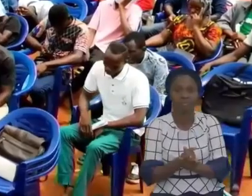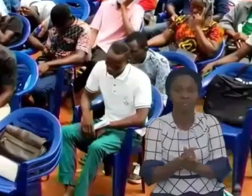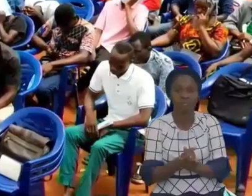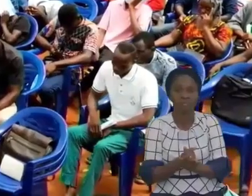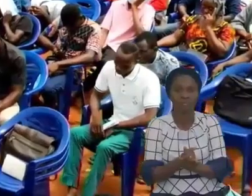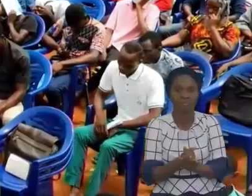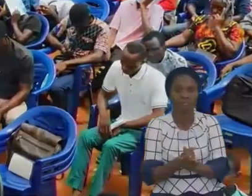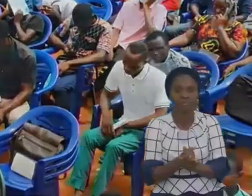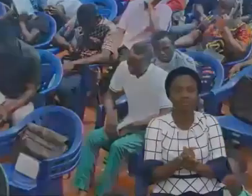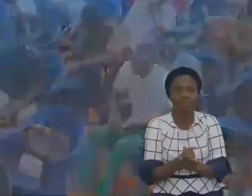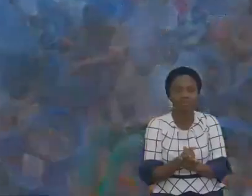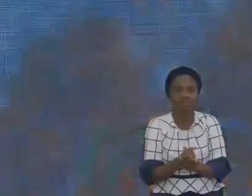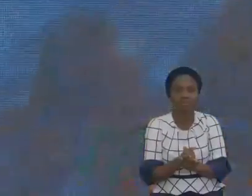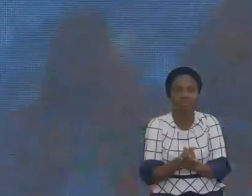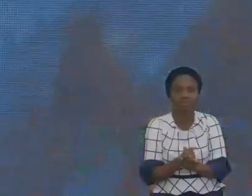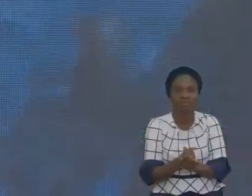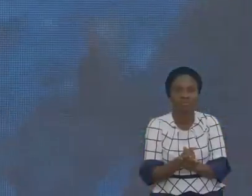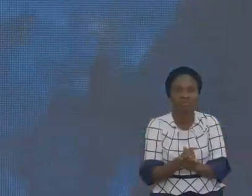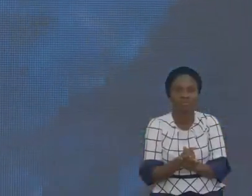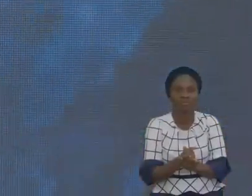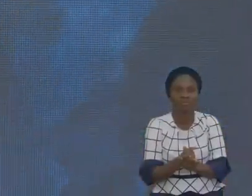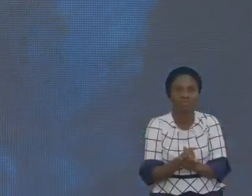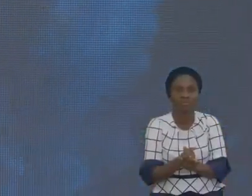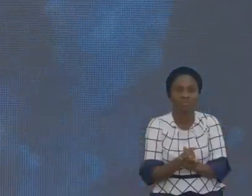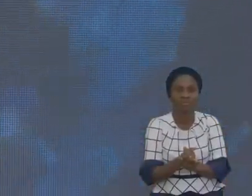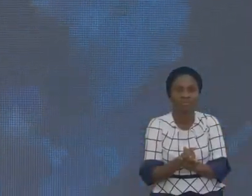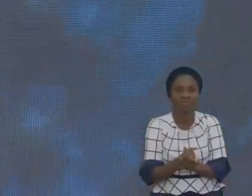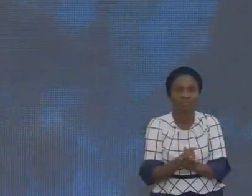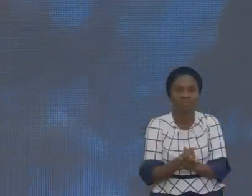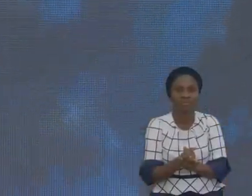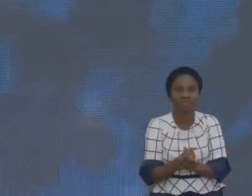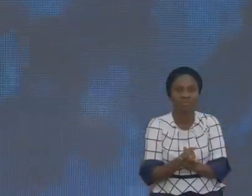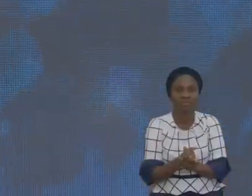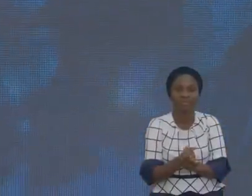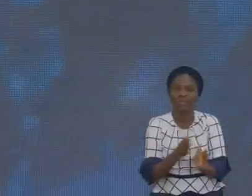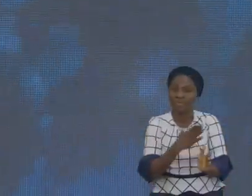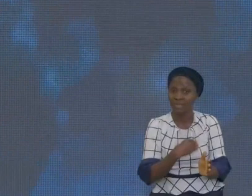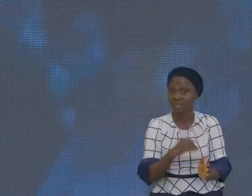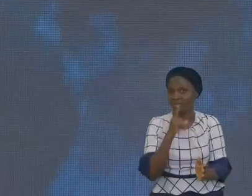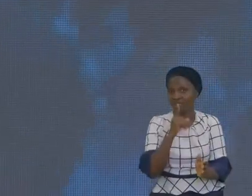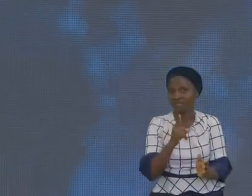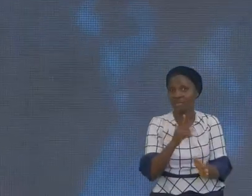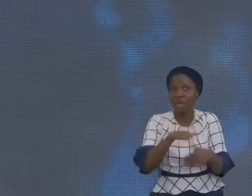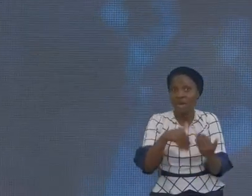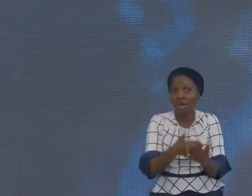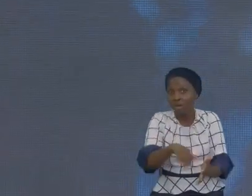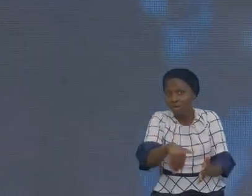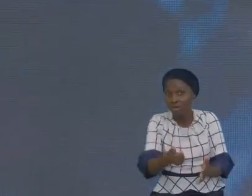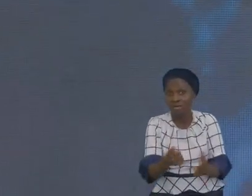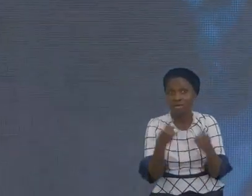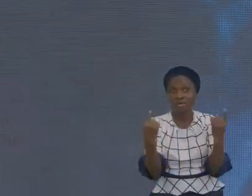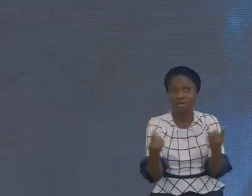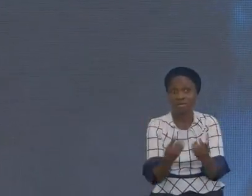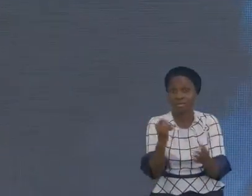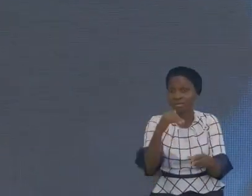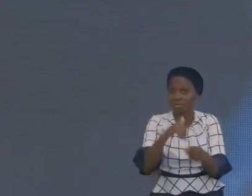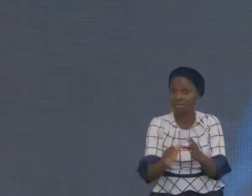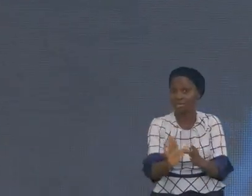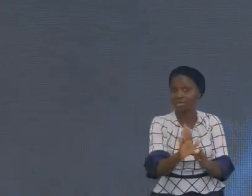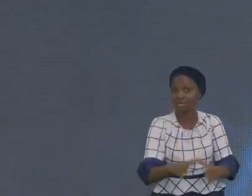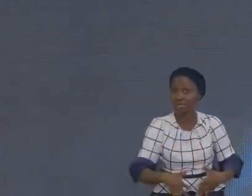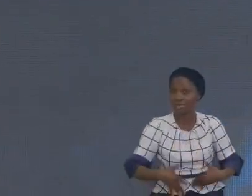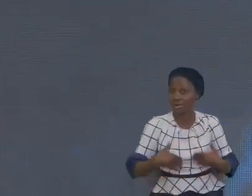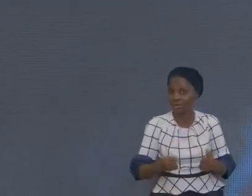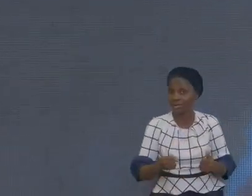And of course, all the other sins in your life, all the other misbehavior in your